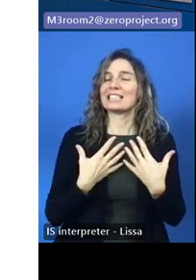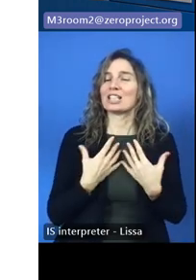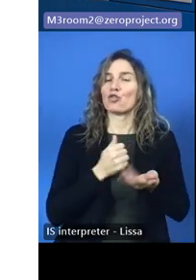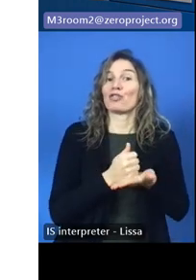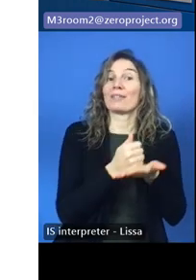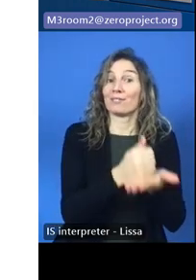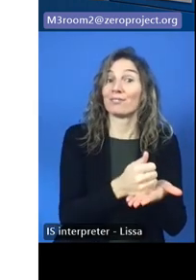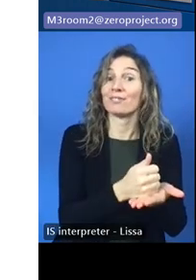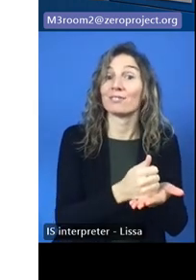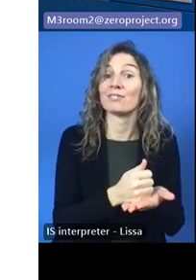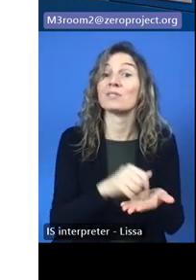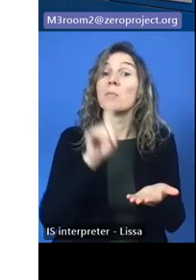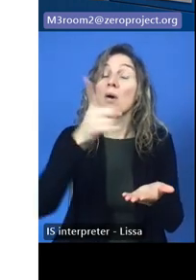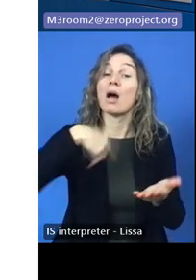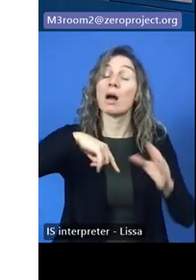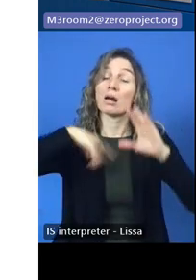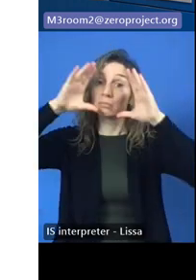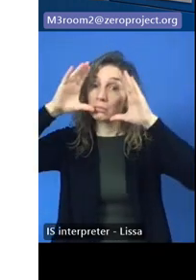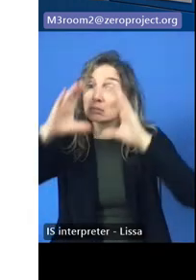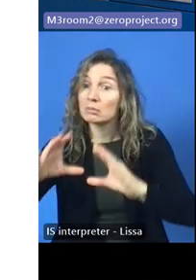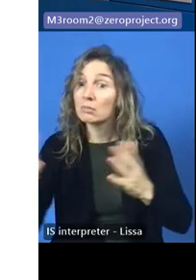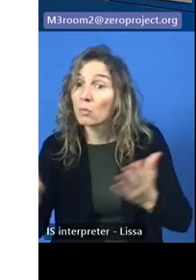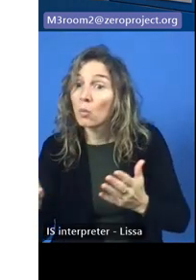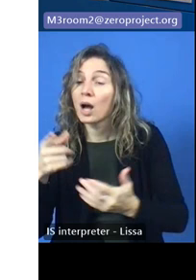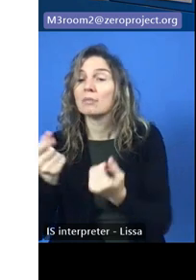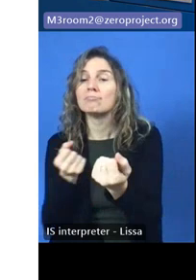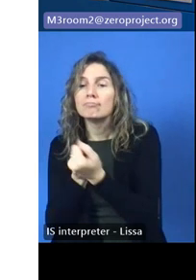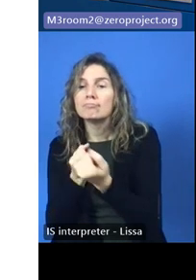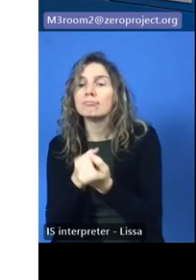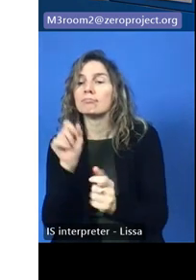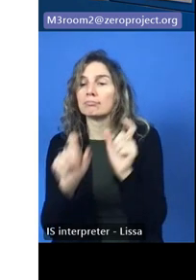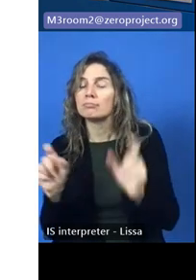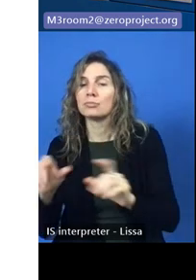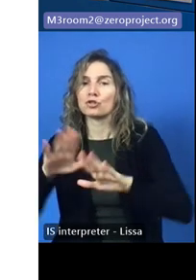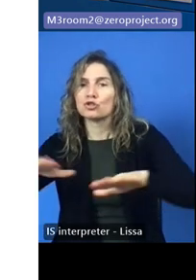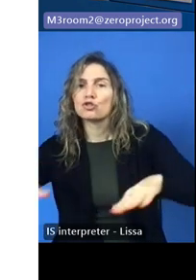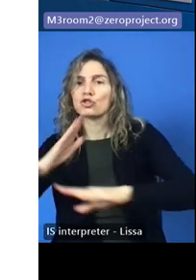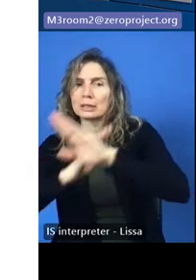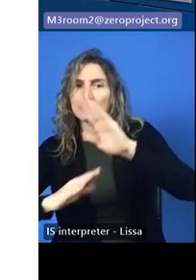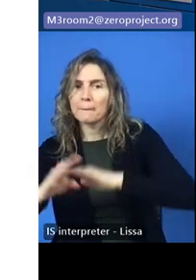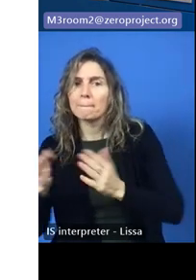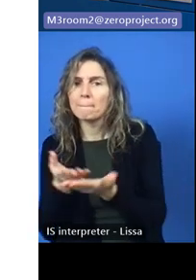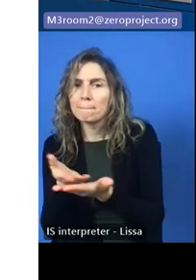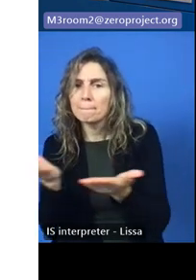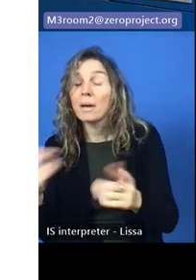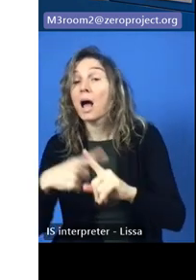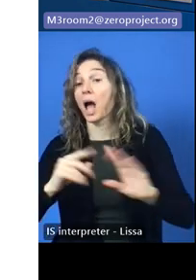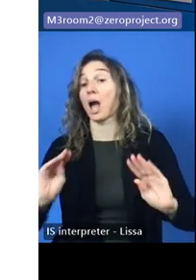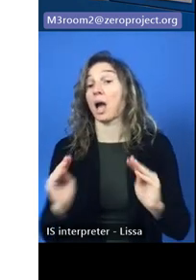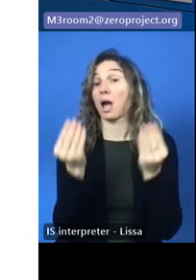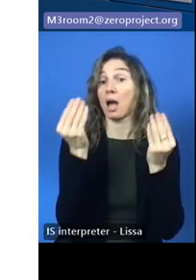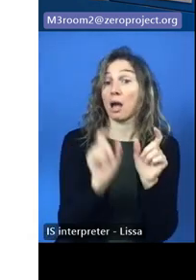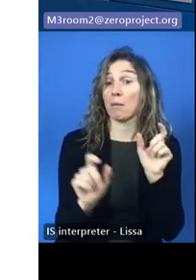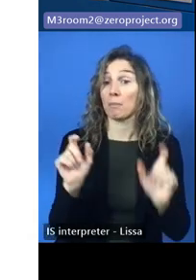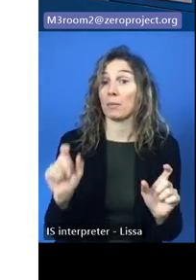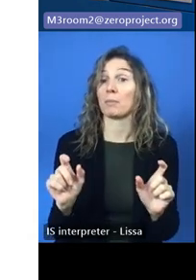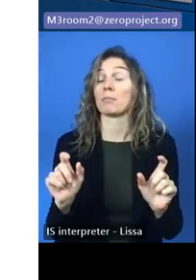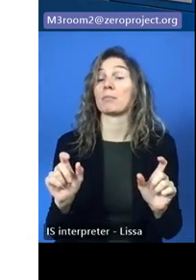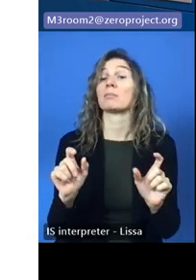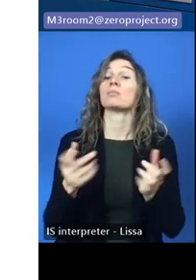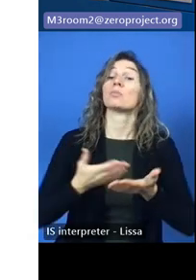our intervention focus on disability, children, adults, and young people with disability,